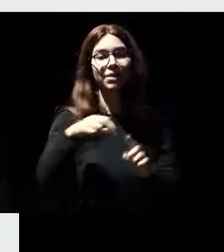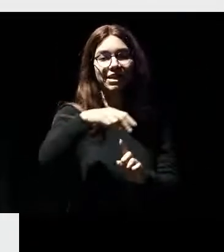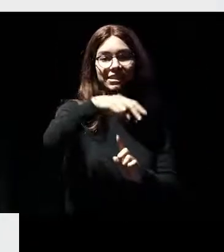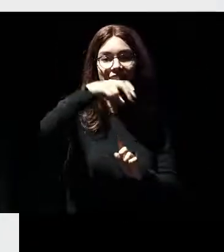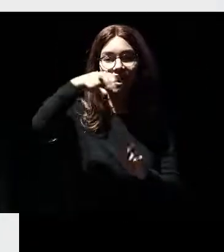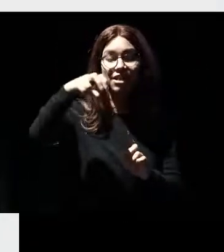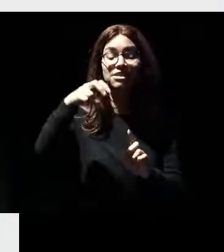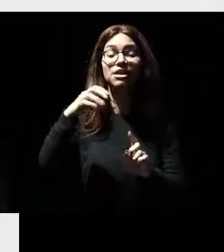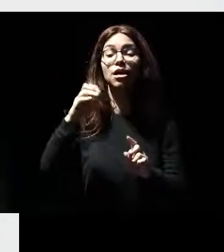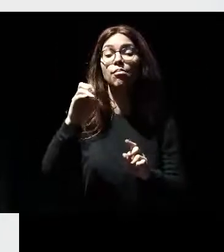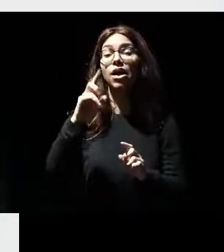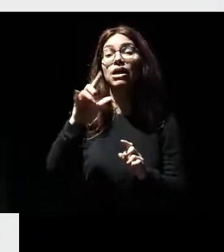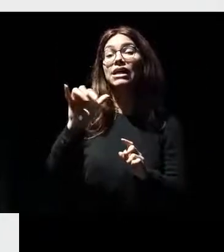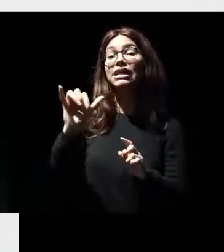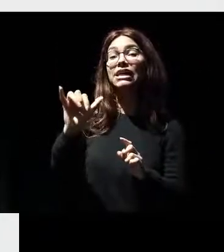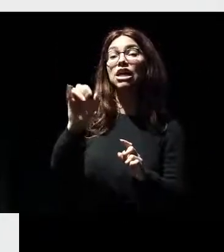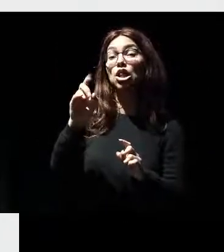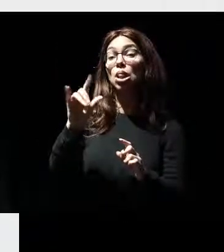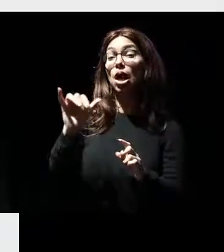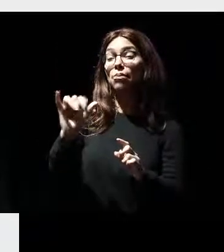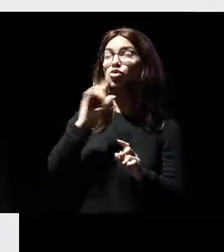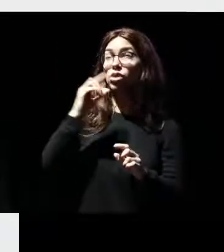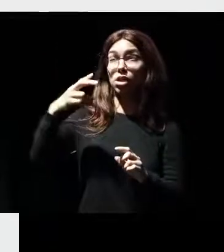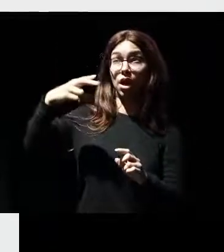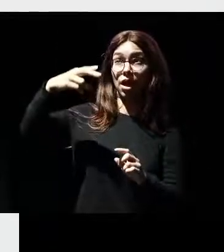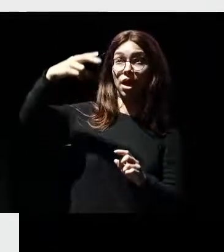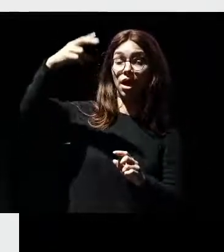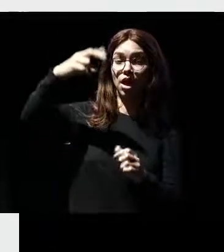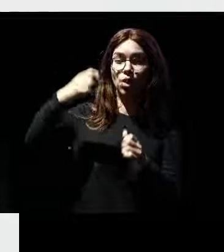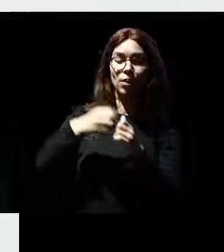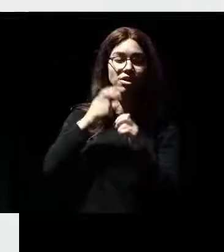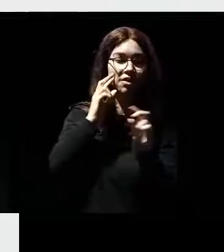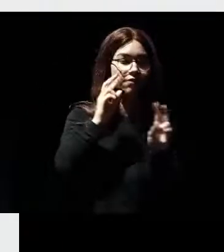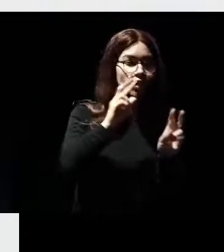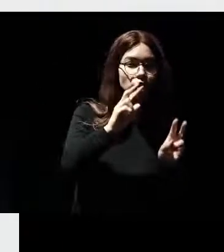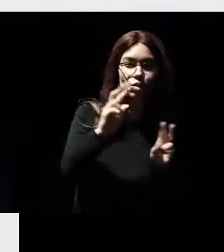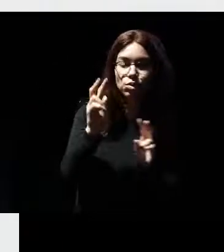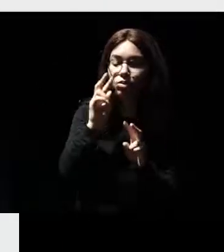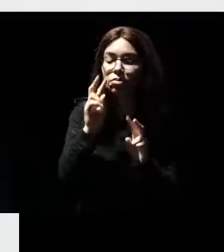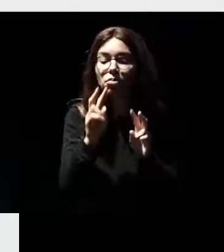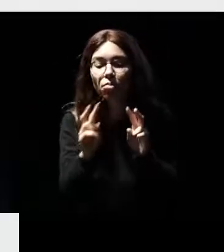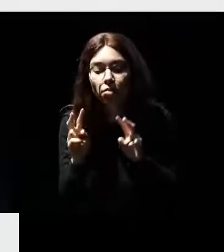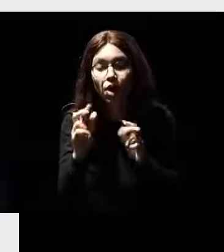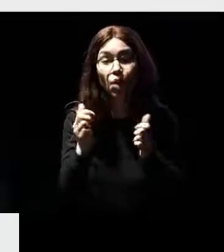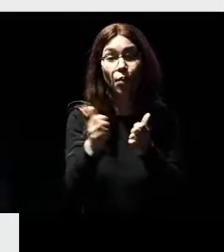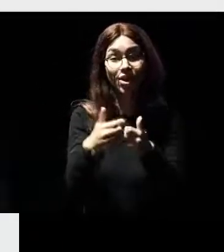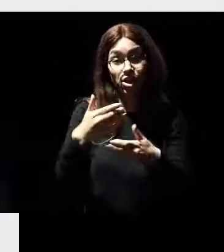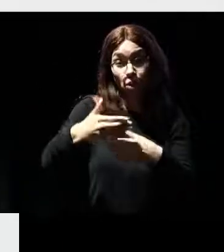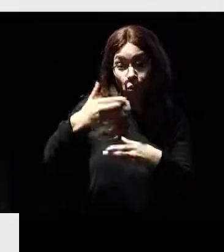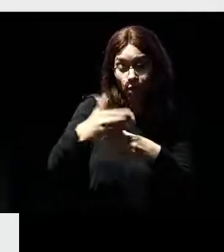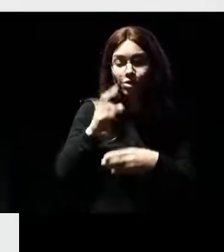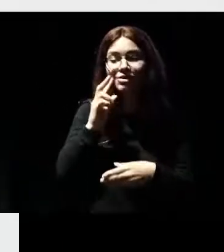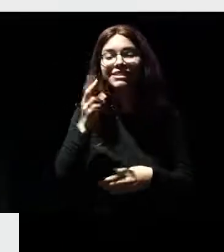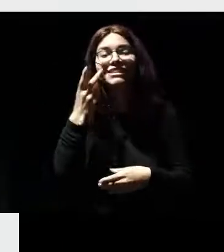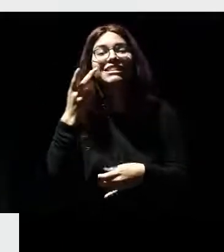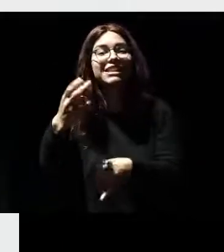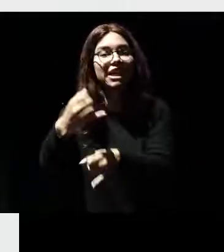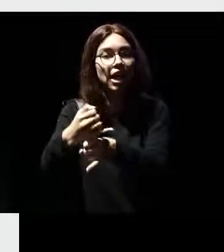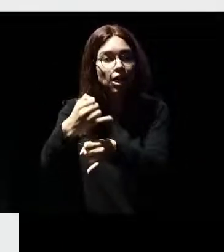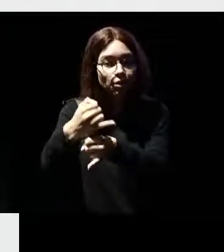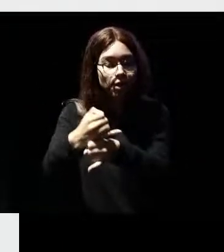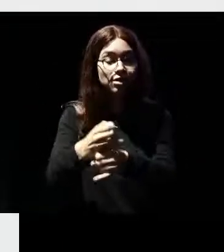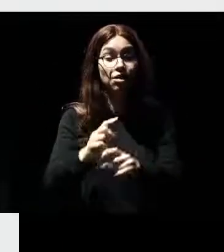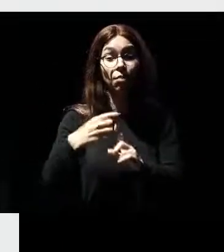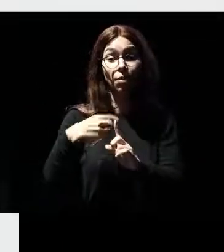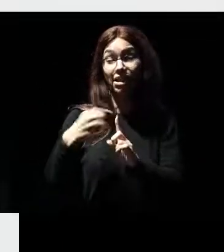of the balcony lobbies, which is quite tall with views through those large windows back out to the campus. Even the back of